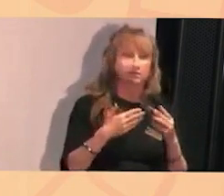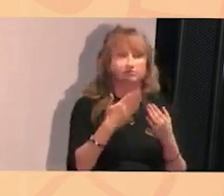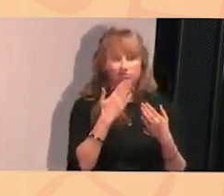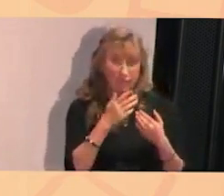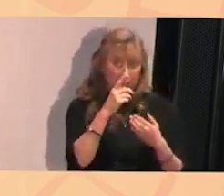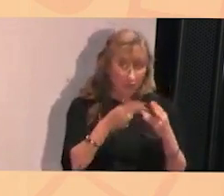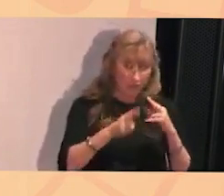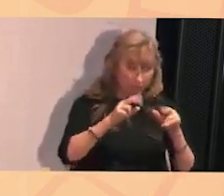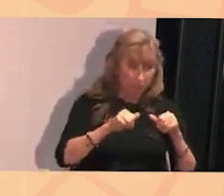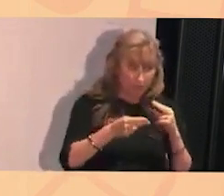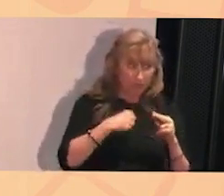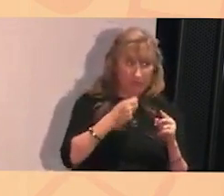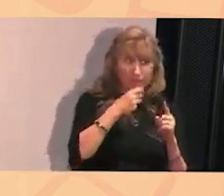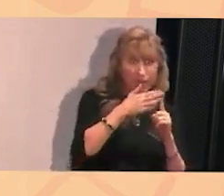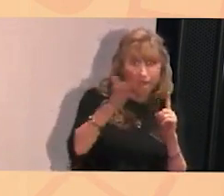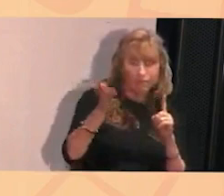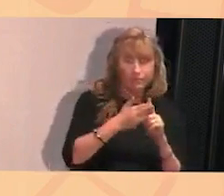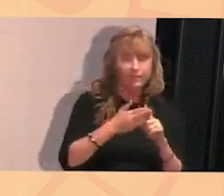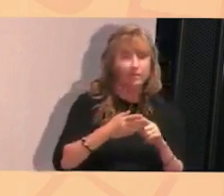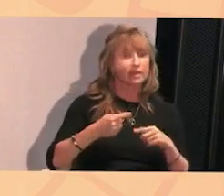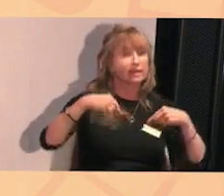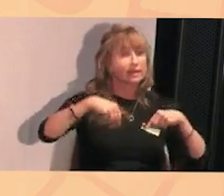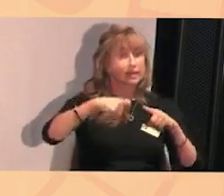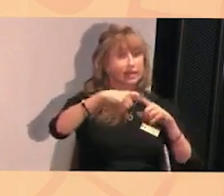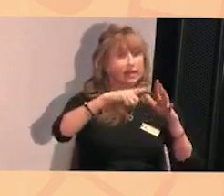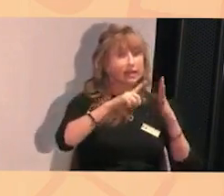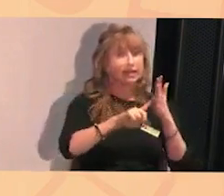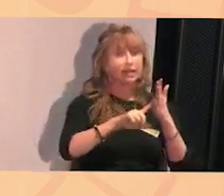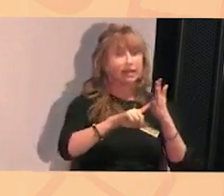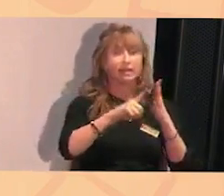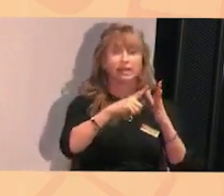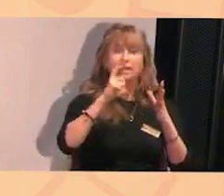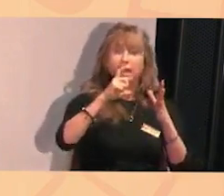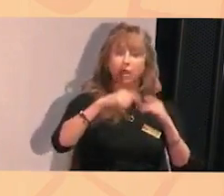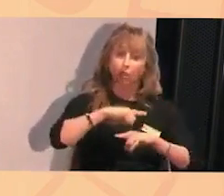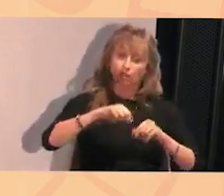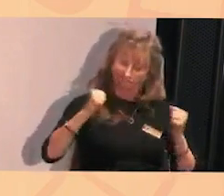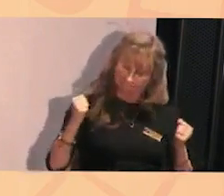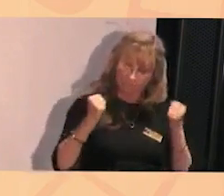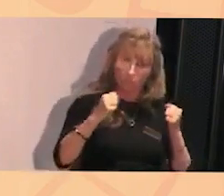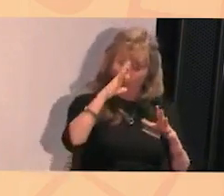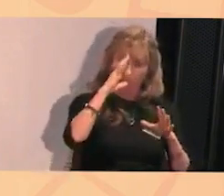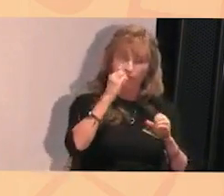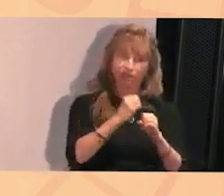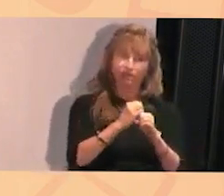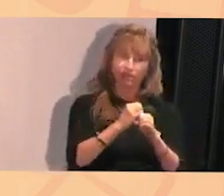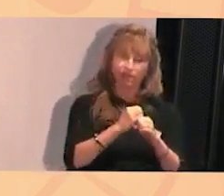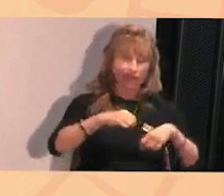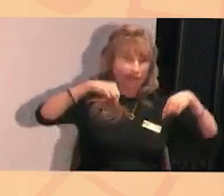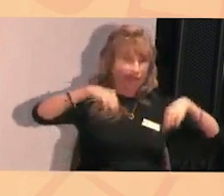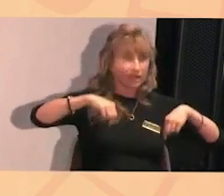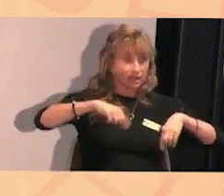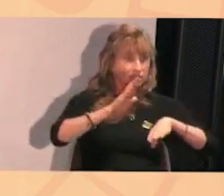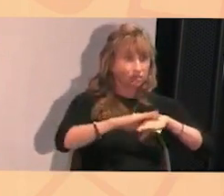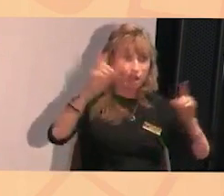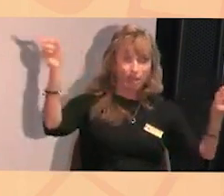so, we at KLAC firmly believe that we're at a pivotal moment now.